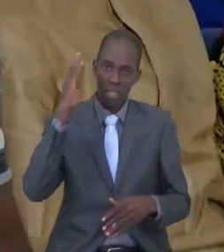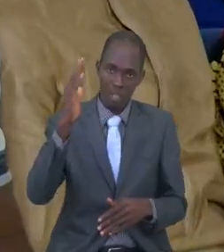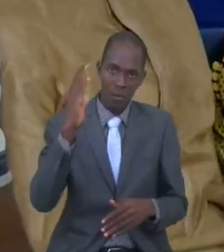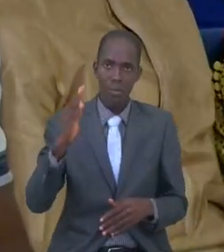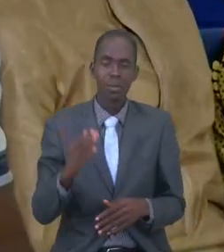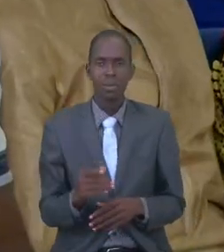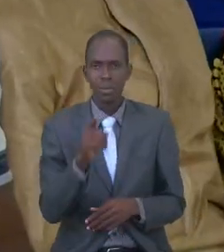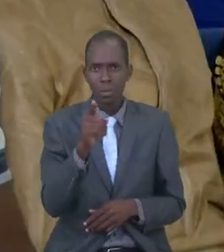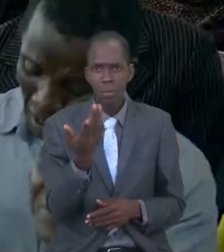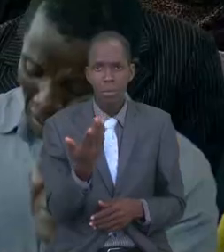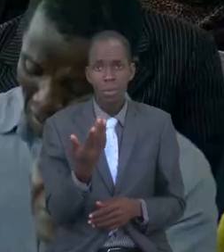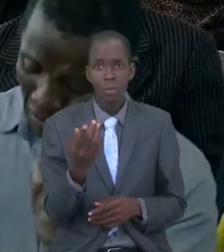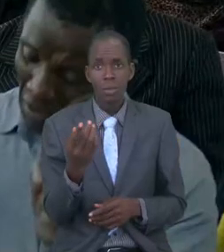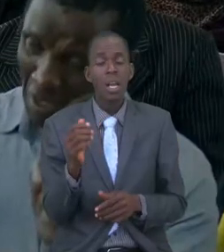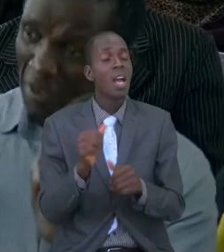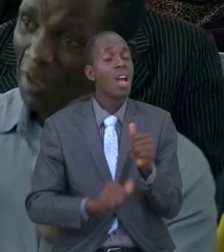Everywhere.